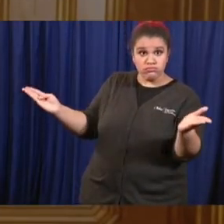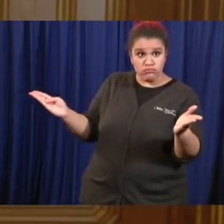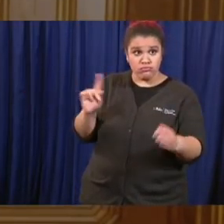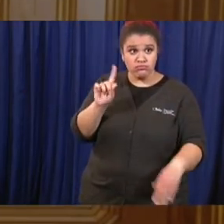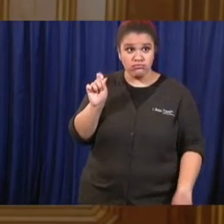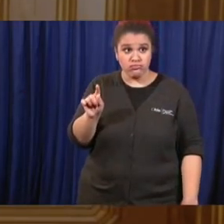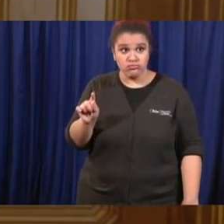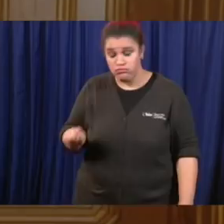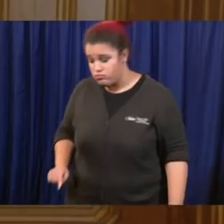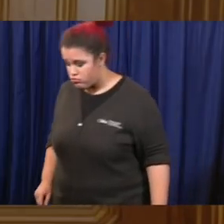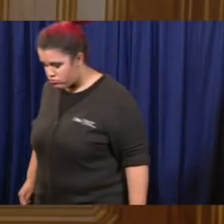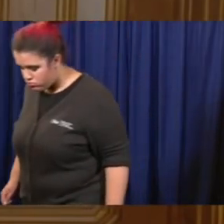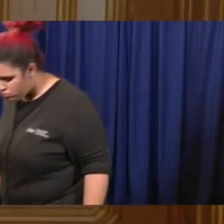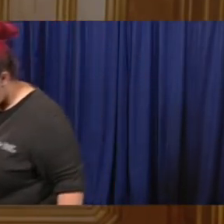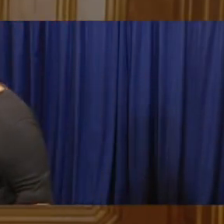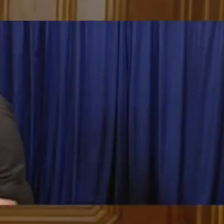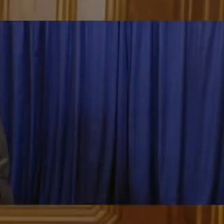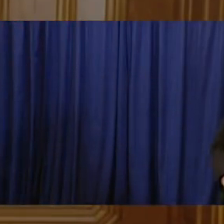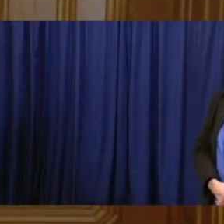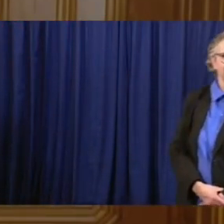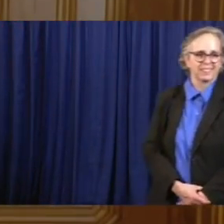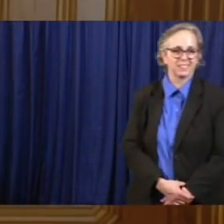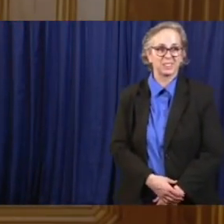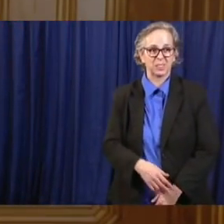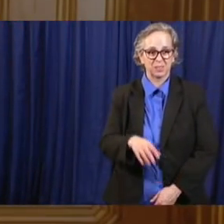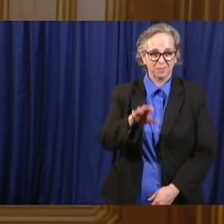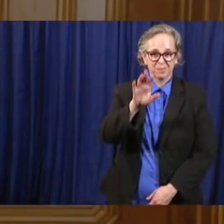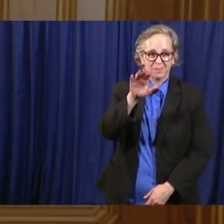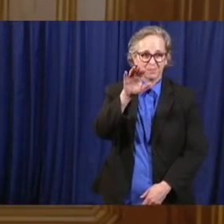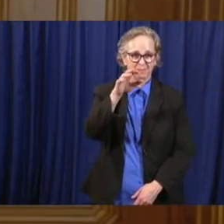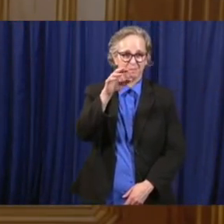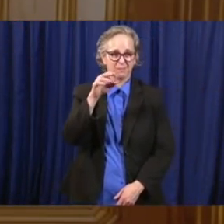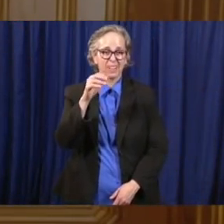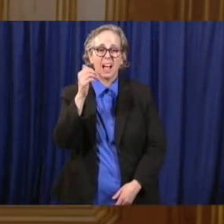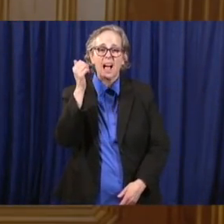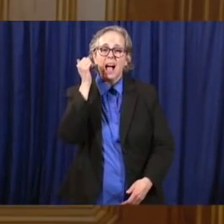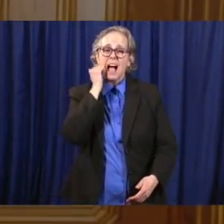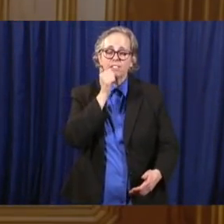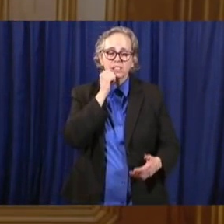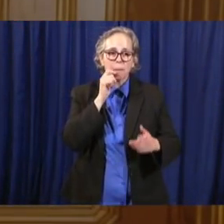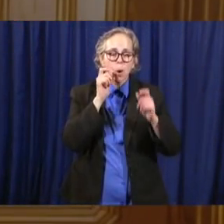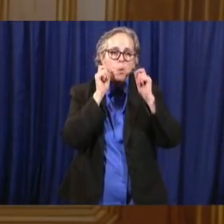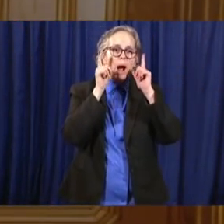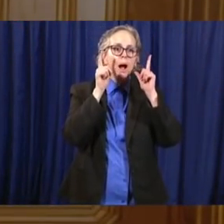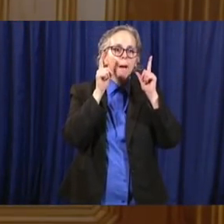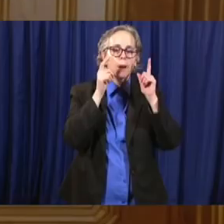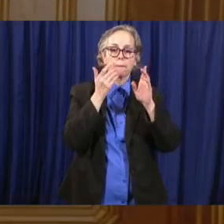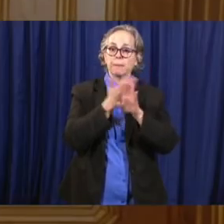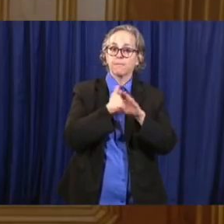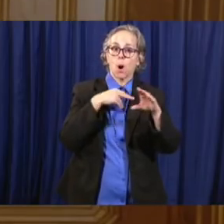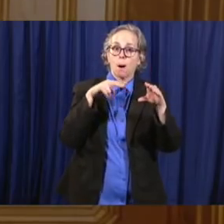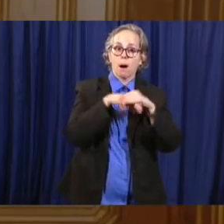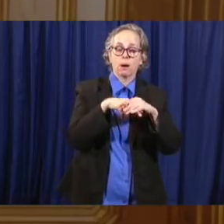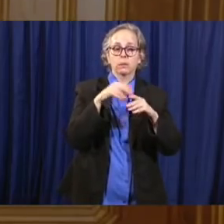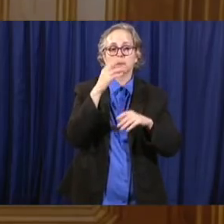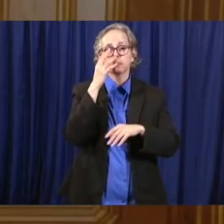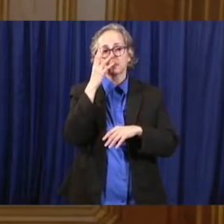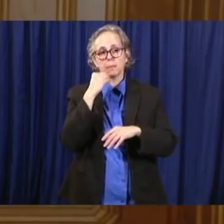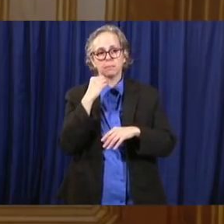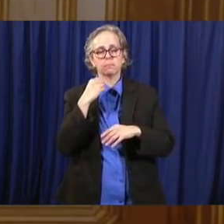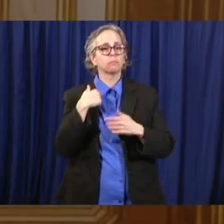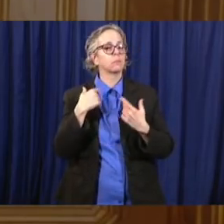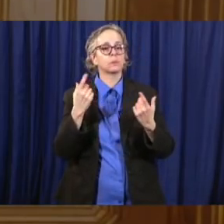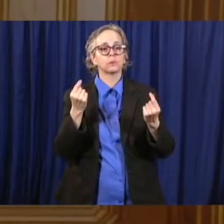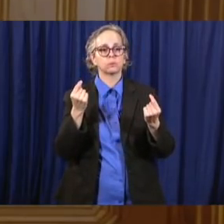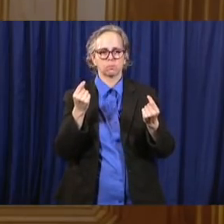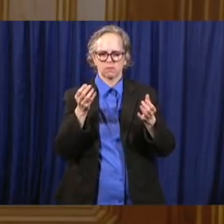bed every night and work all day that we never get there. We do not want to be in what we've seen on